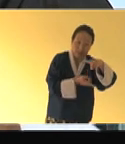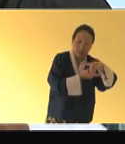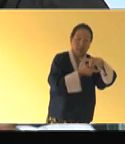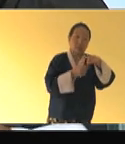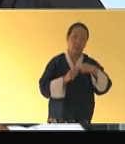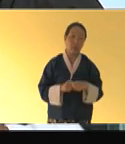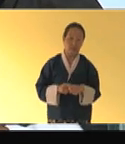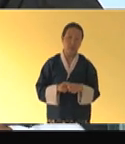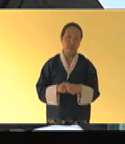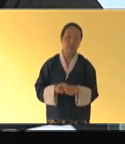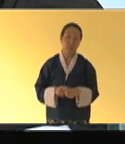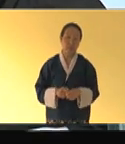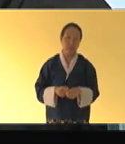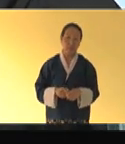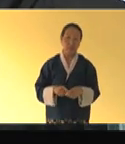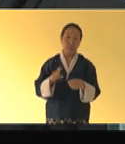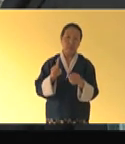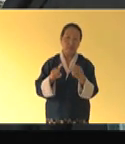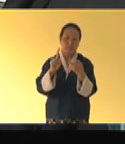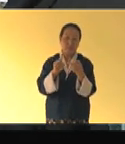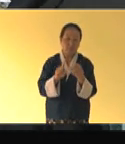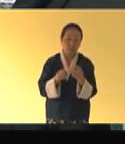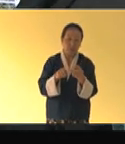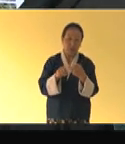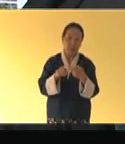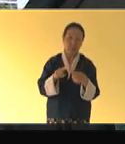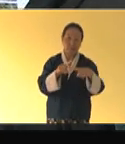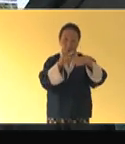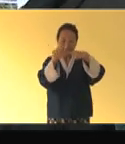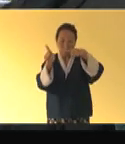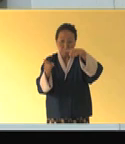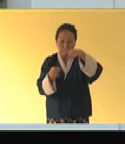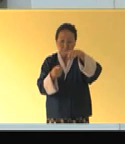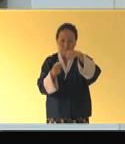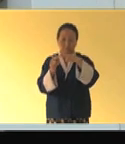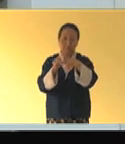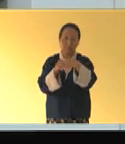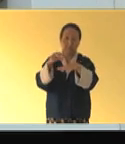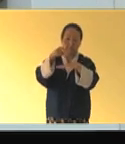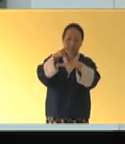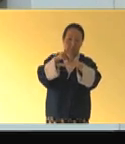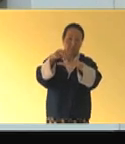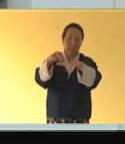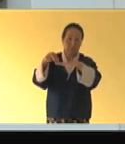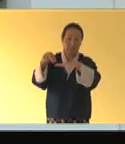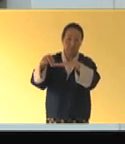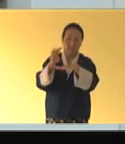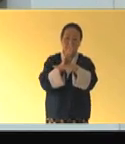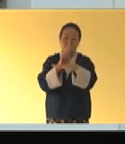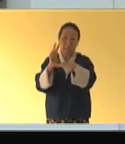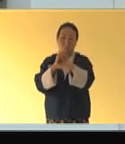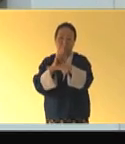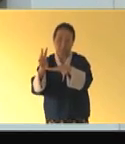their life stages, life cycle. So here we have mainly shows their two life